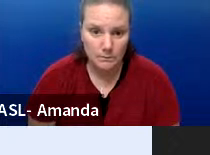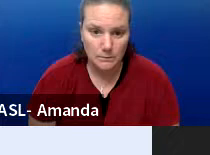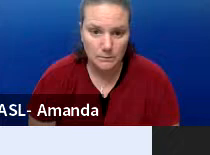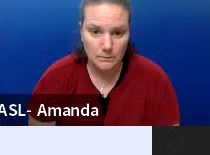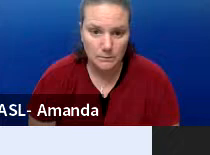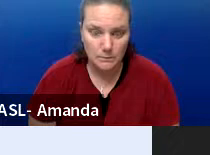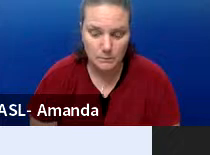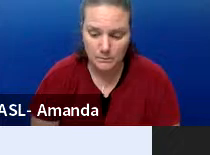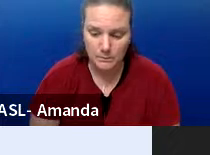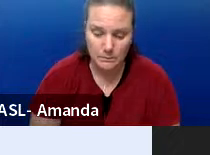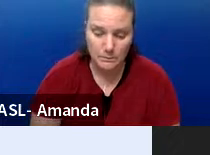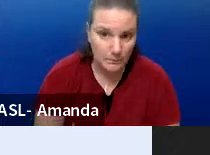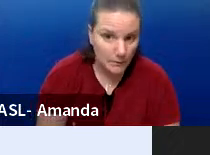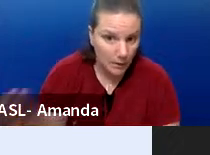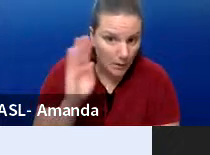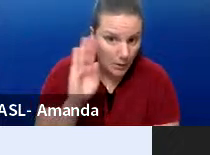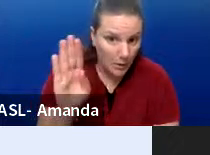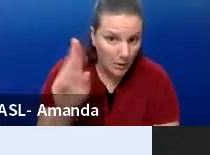Hello?